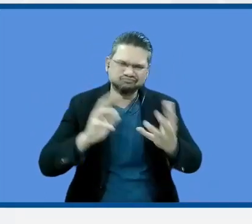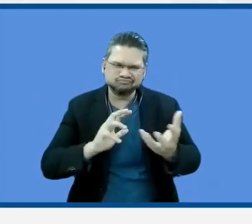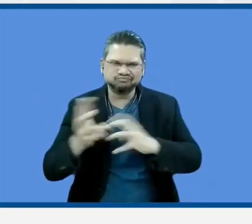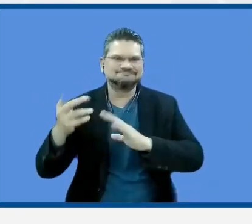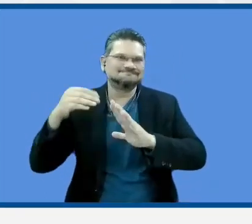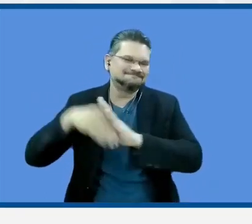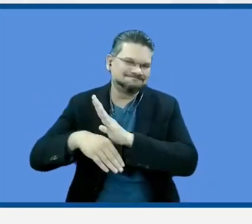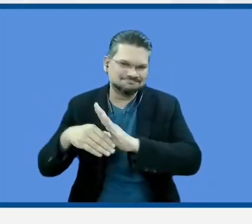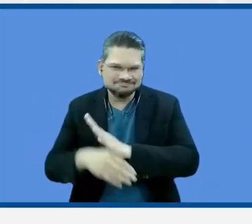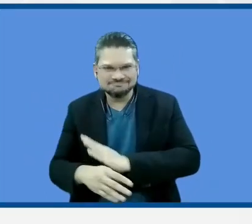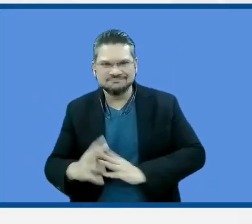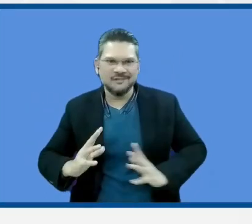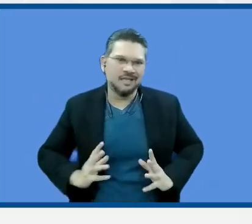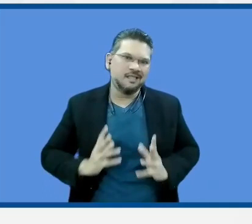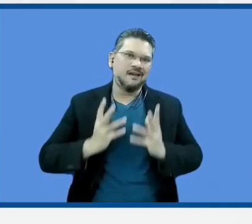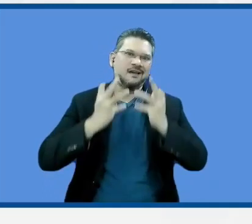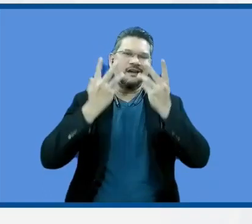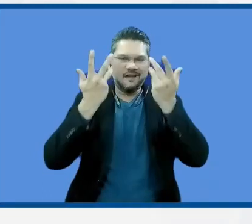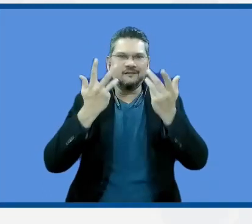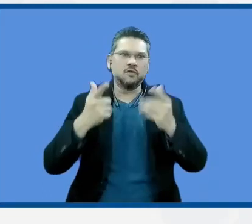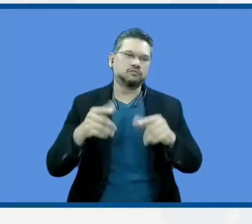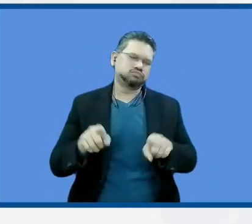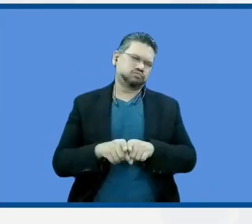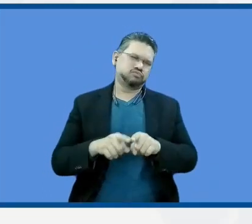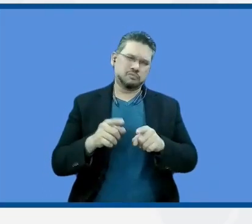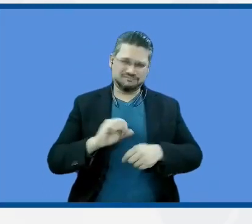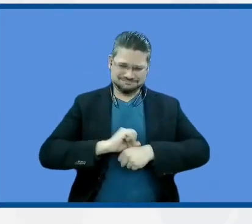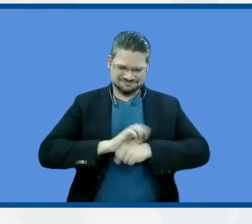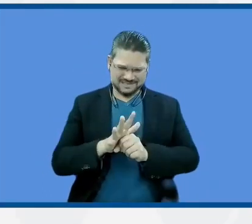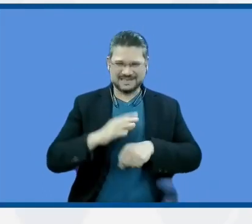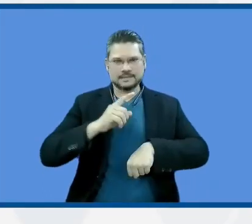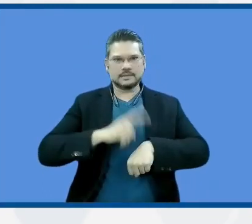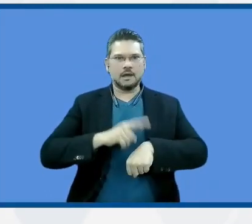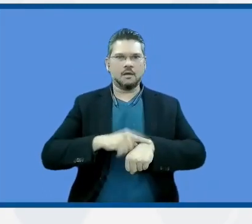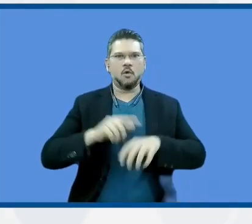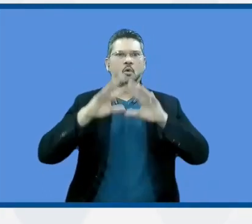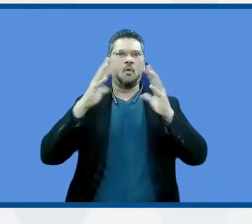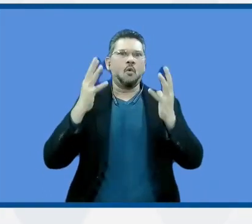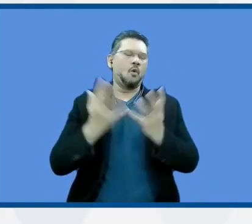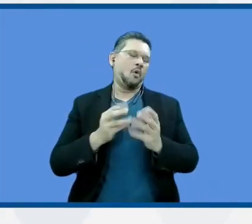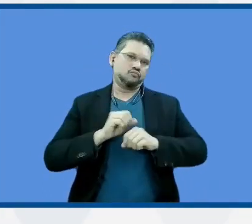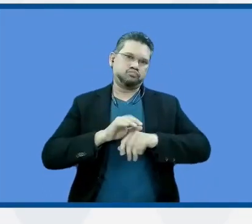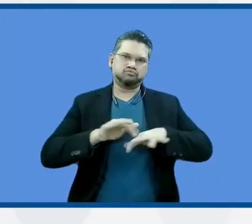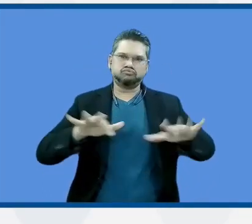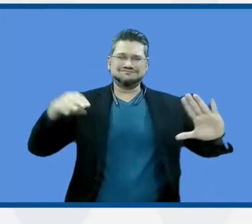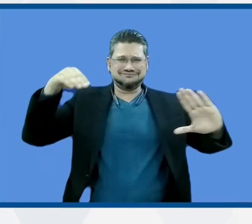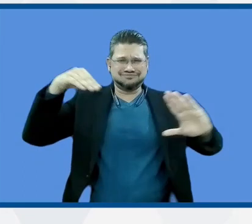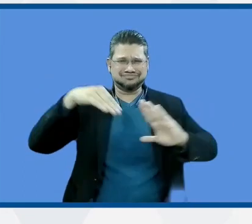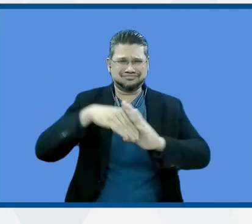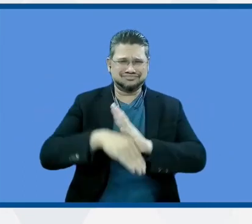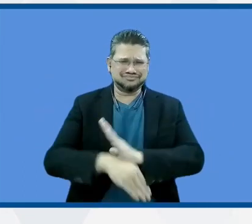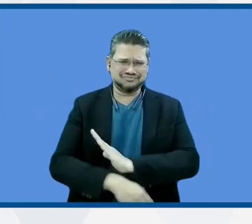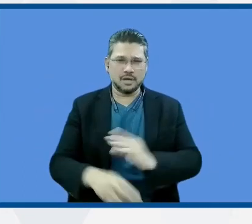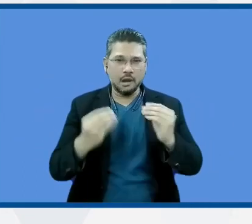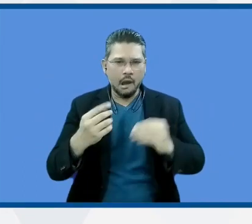disrupted by a global health pandemic. We need to find ways to be able to address these